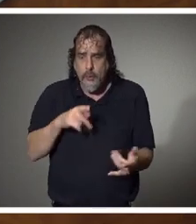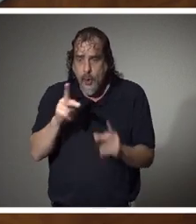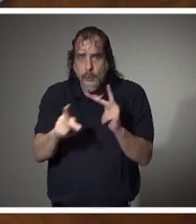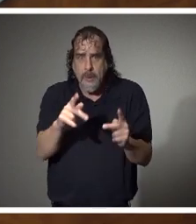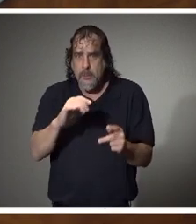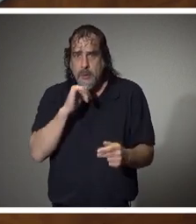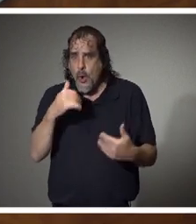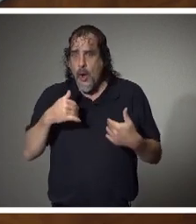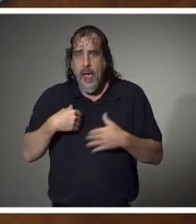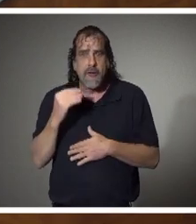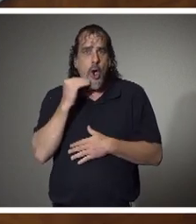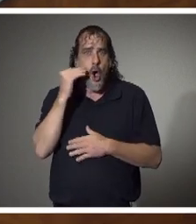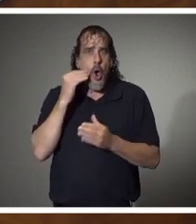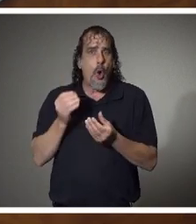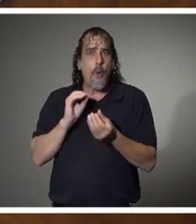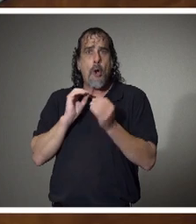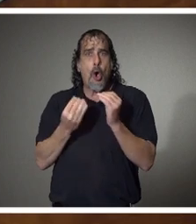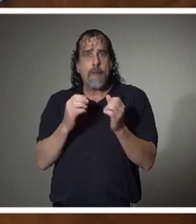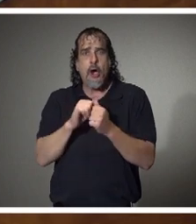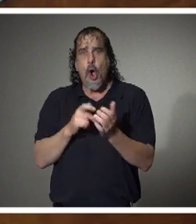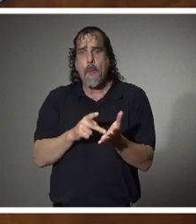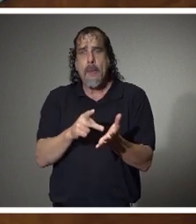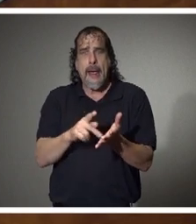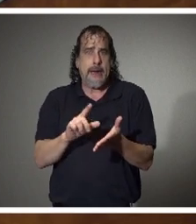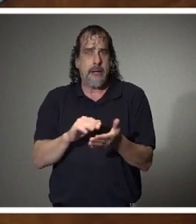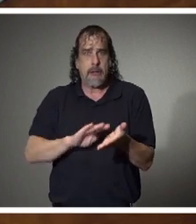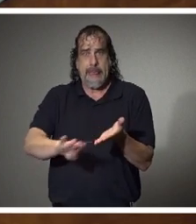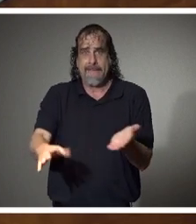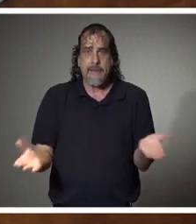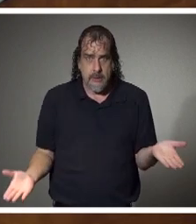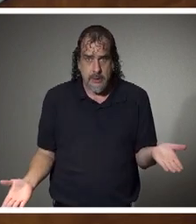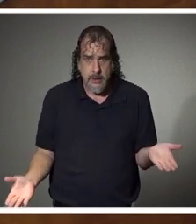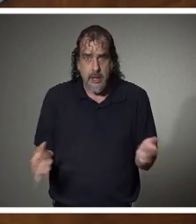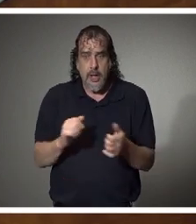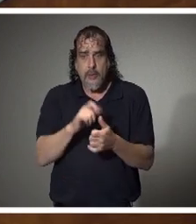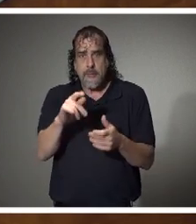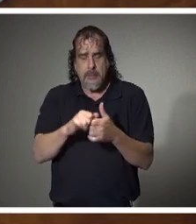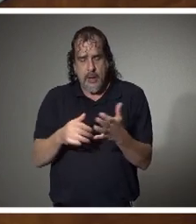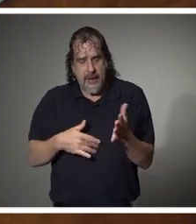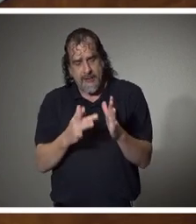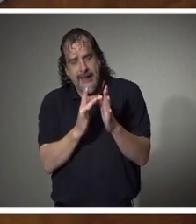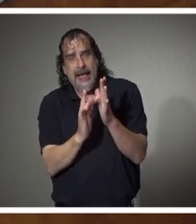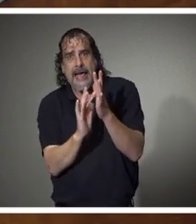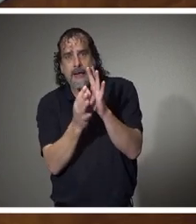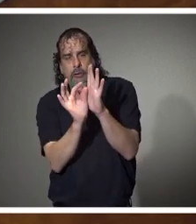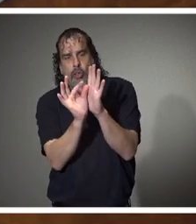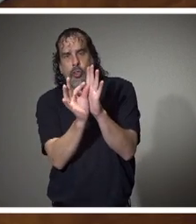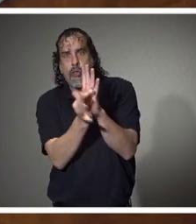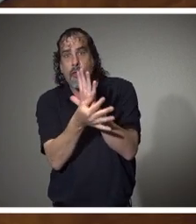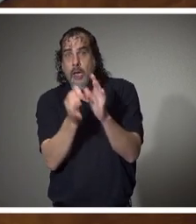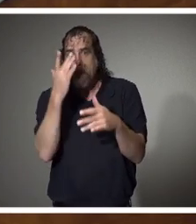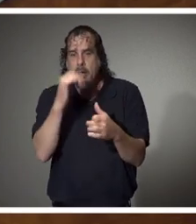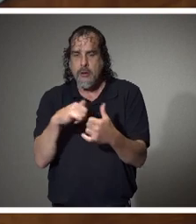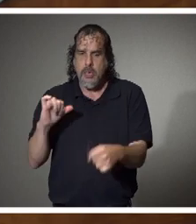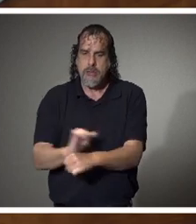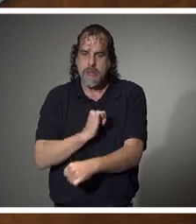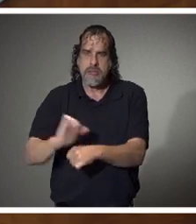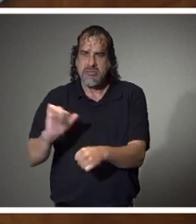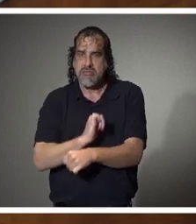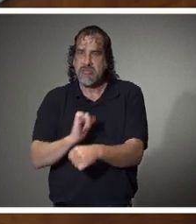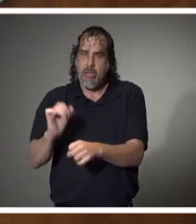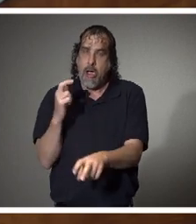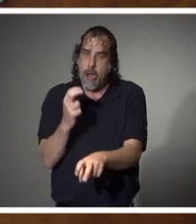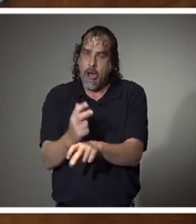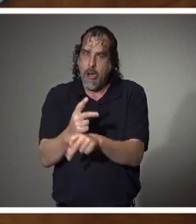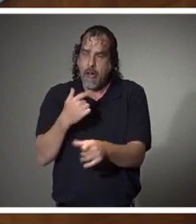home office or paid leave, those people who come home with calluses on their hands because they did a hard day's work for